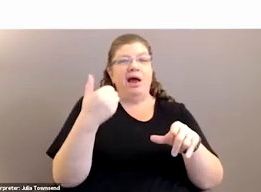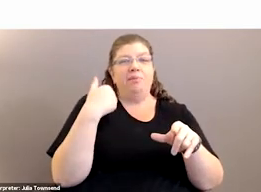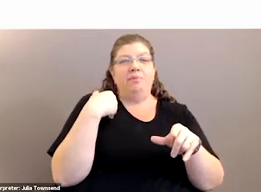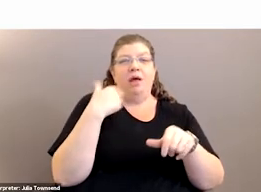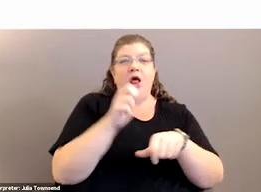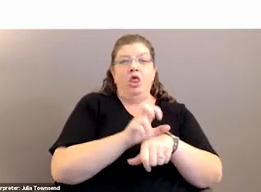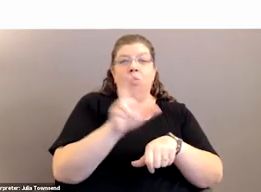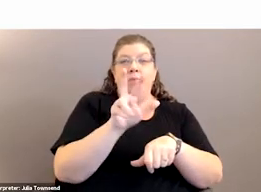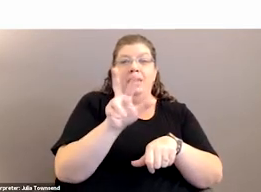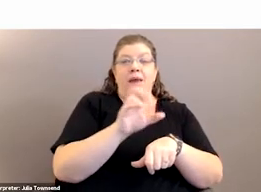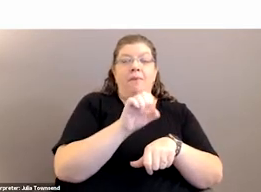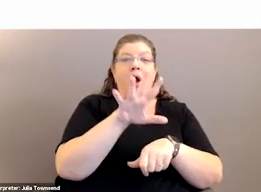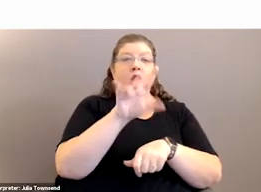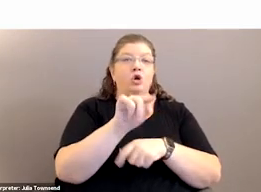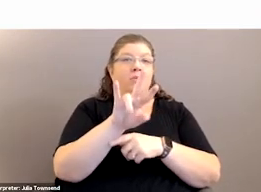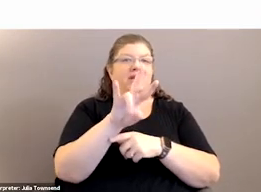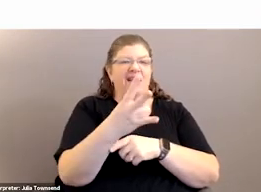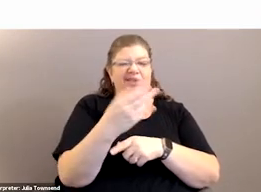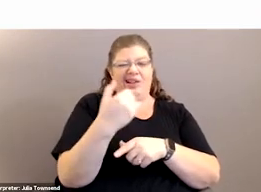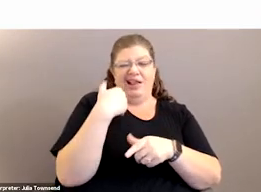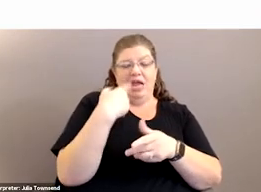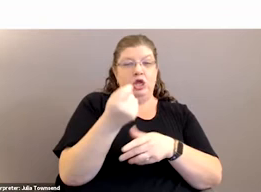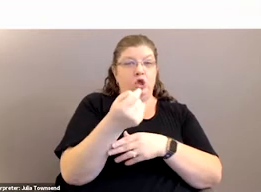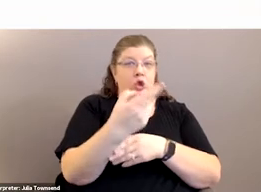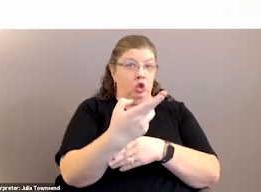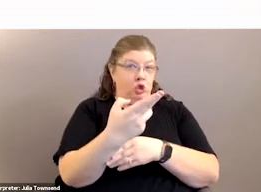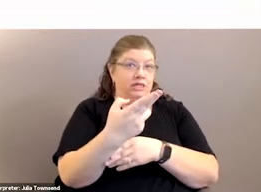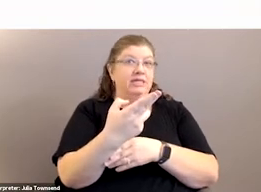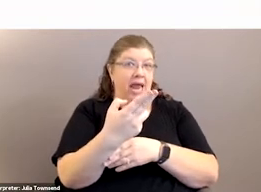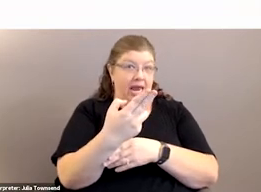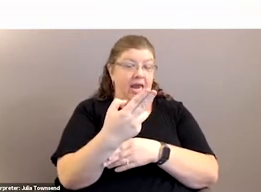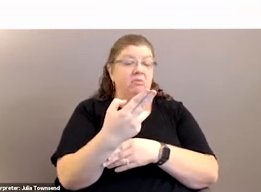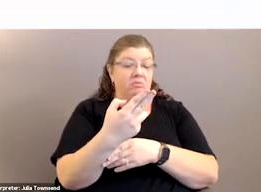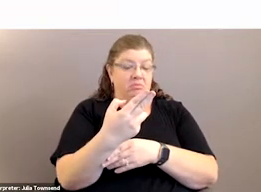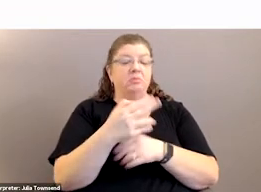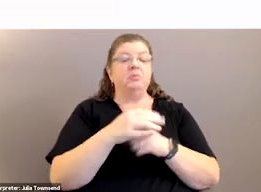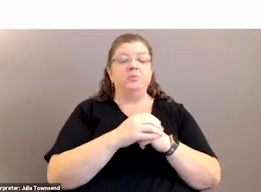p.m last thursday the 7th